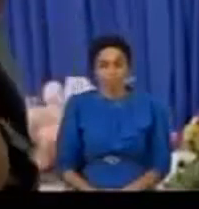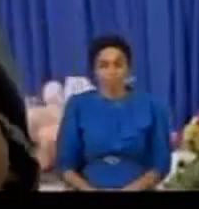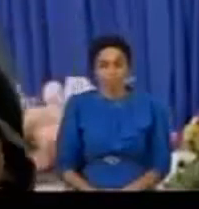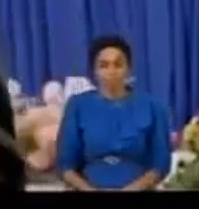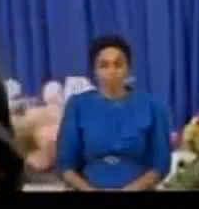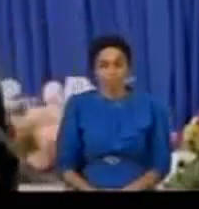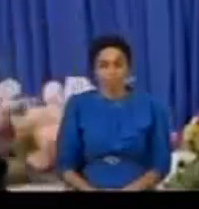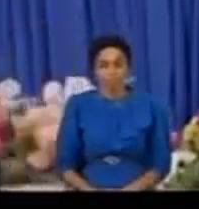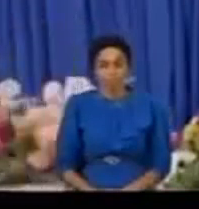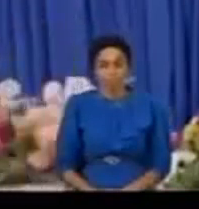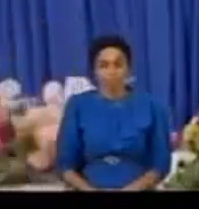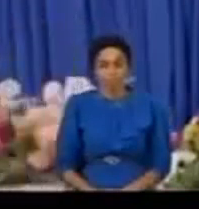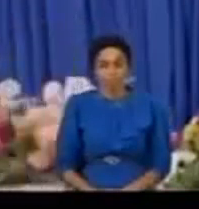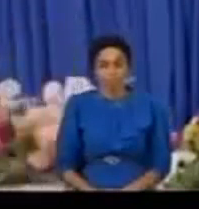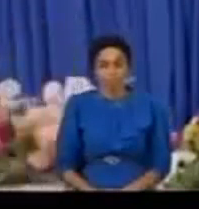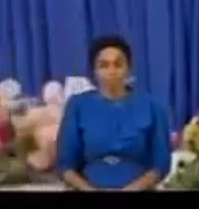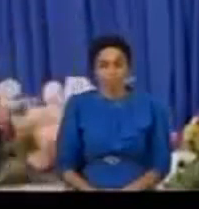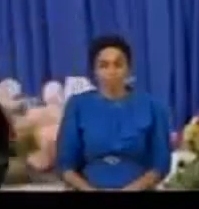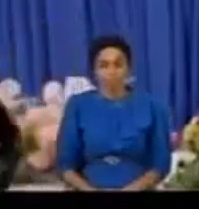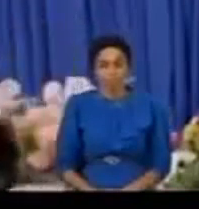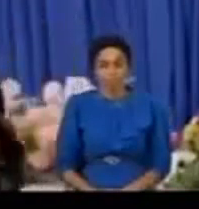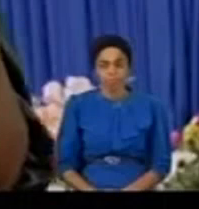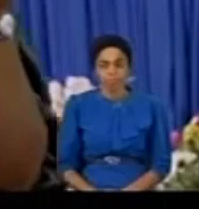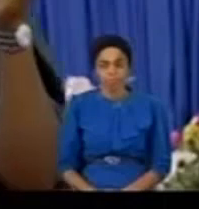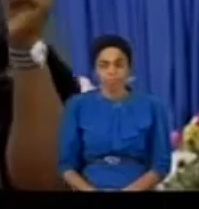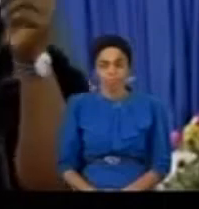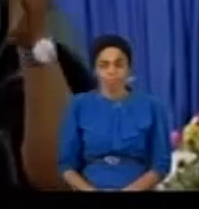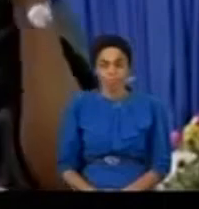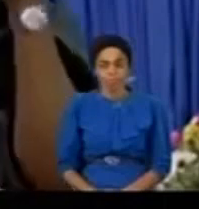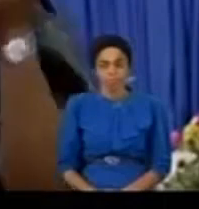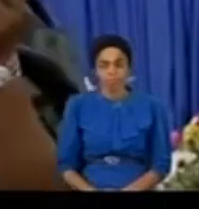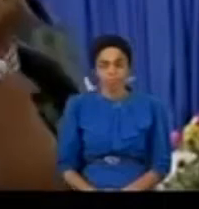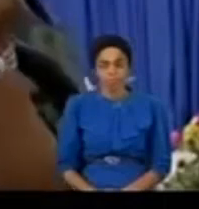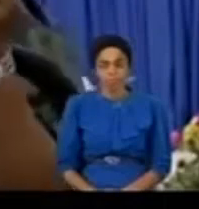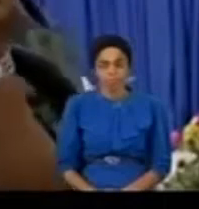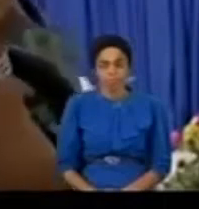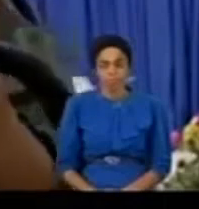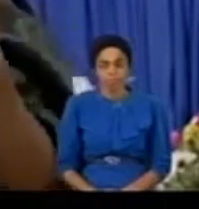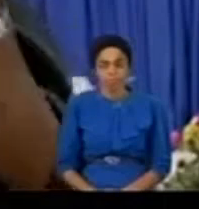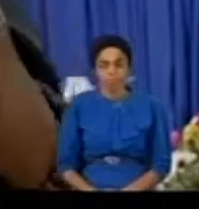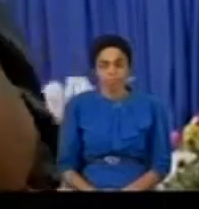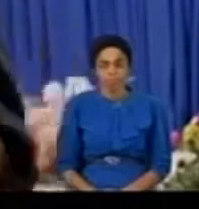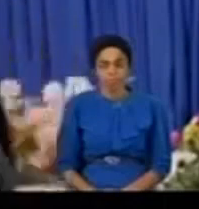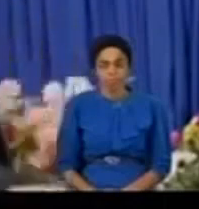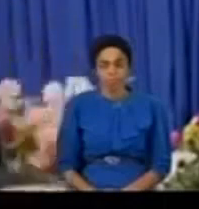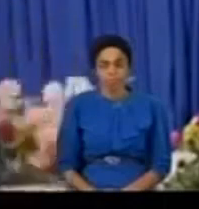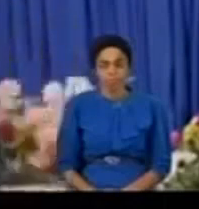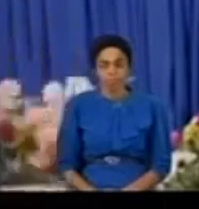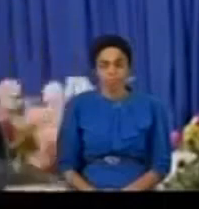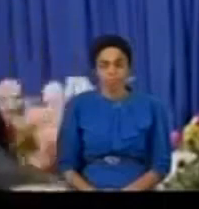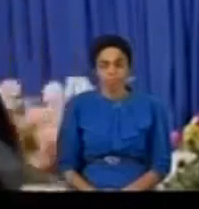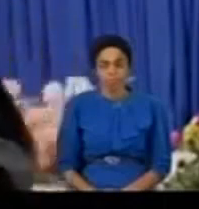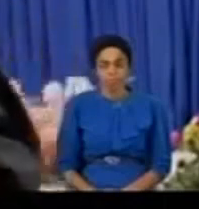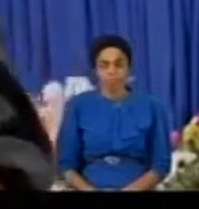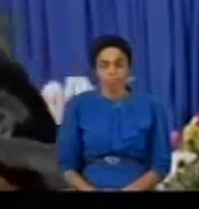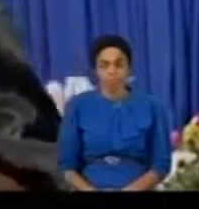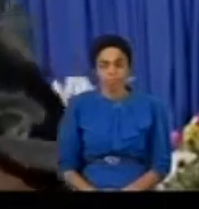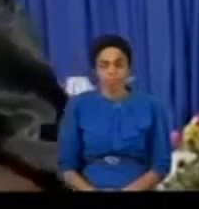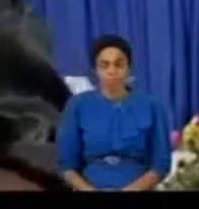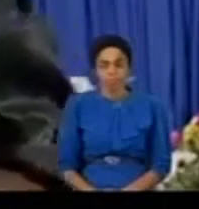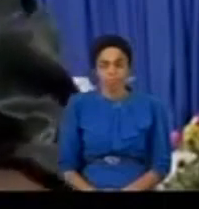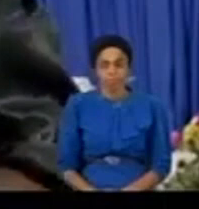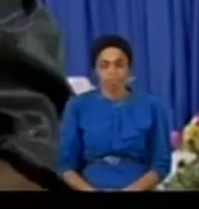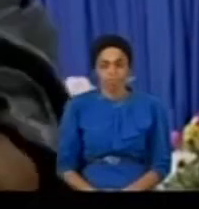mi mo dupe lowo Olorun tori pe ojo Thursday ta kokko debi ni mo gba ise iyanu mo tin jiya fun ogbe enu fun bi